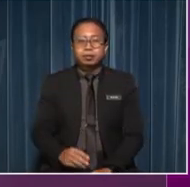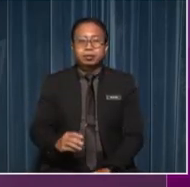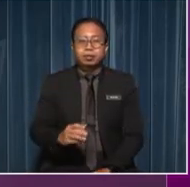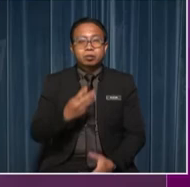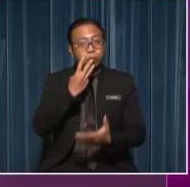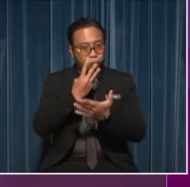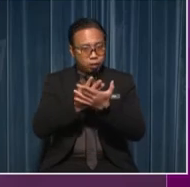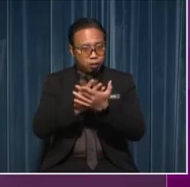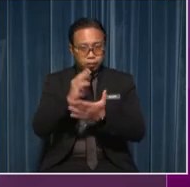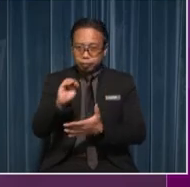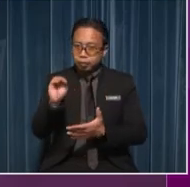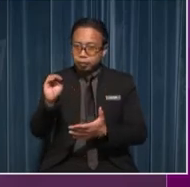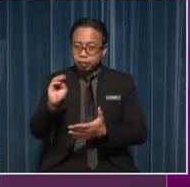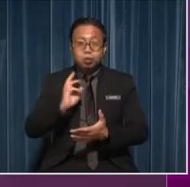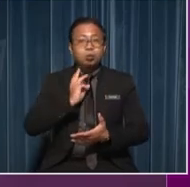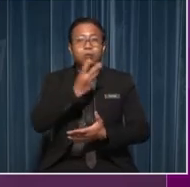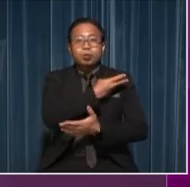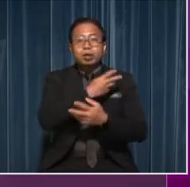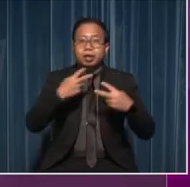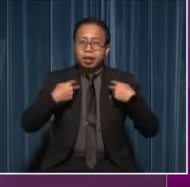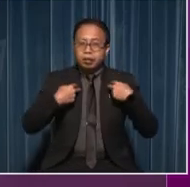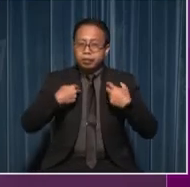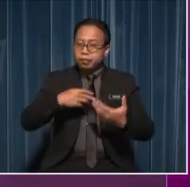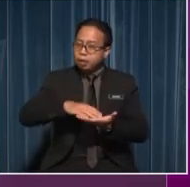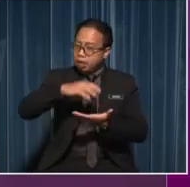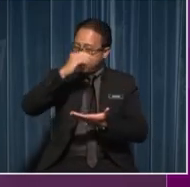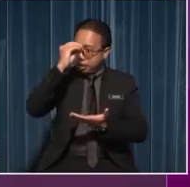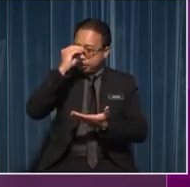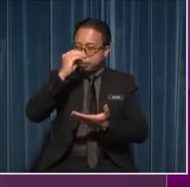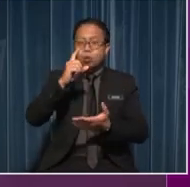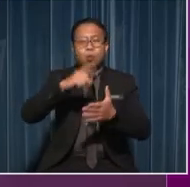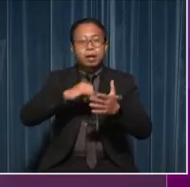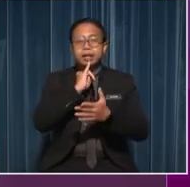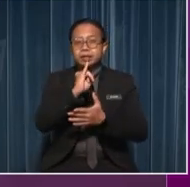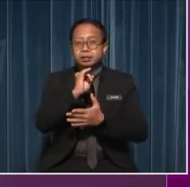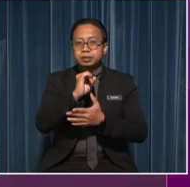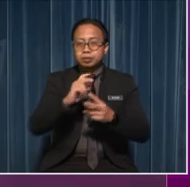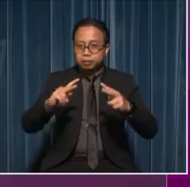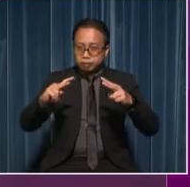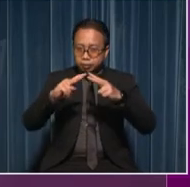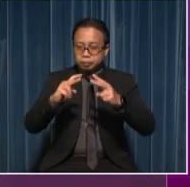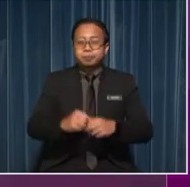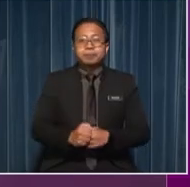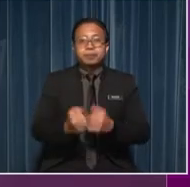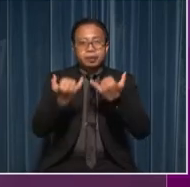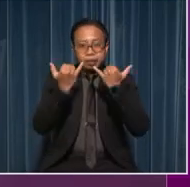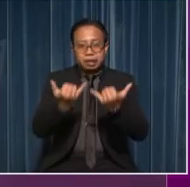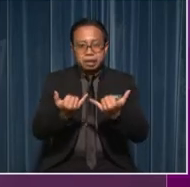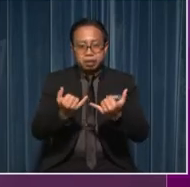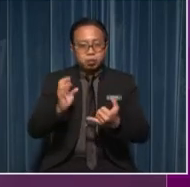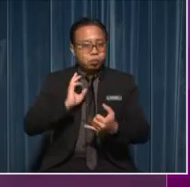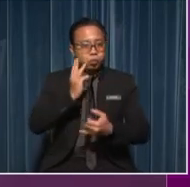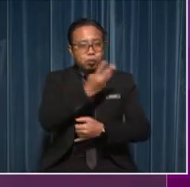Well, pupils, we have already learned what is prism. Now, we will